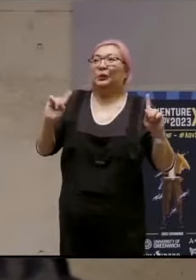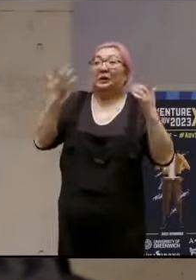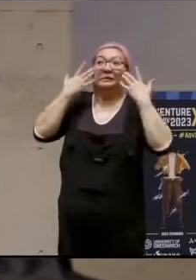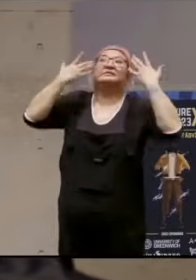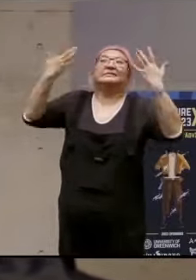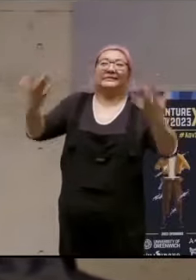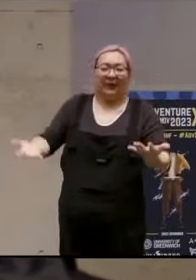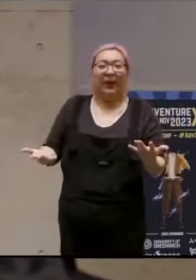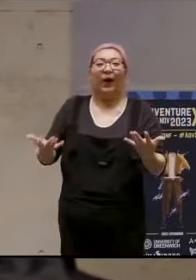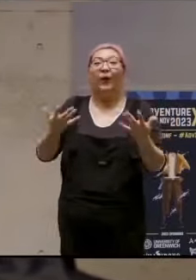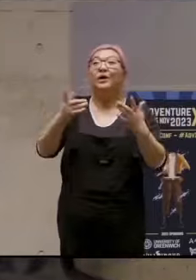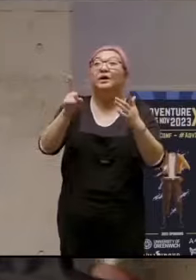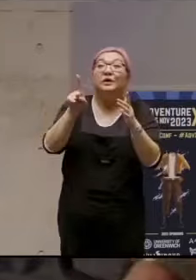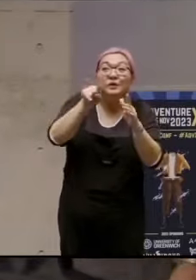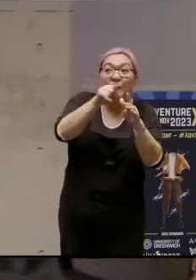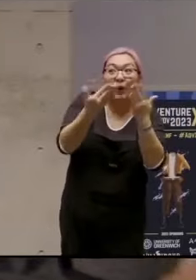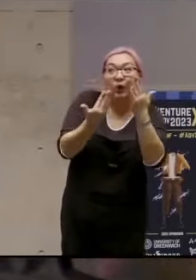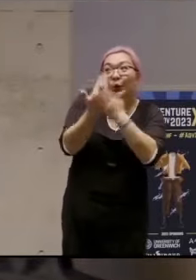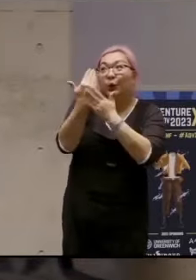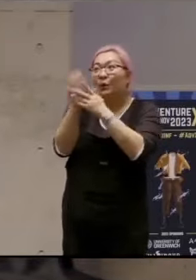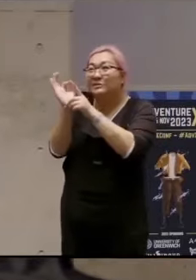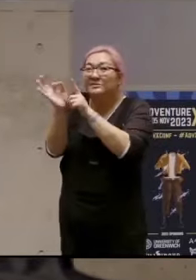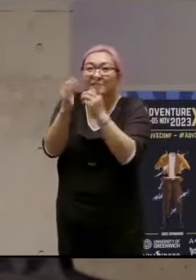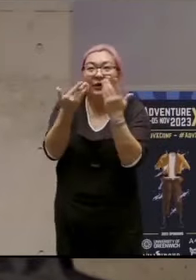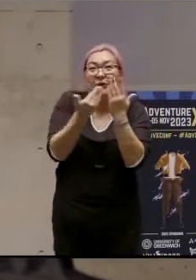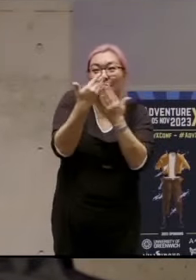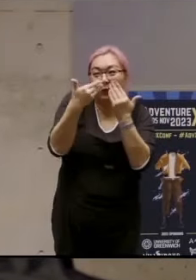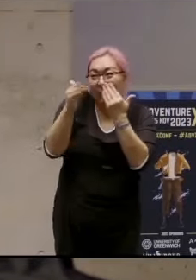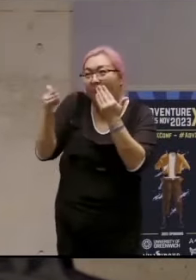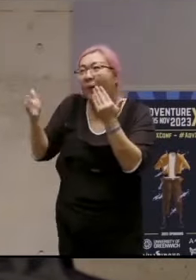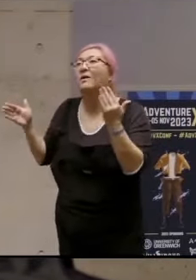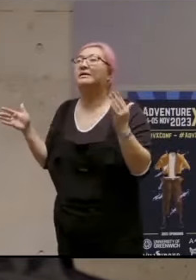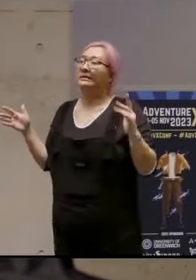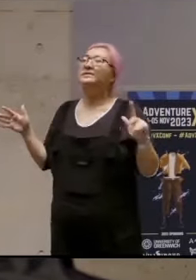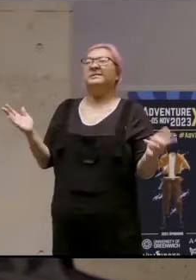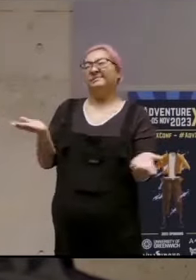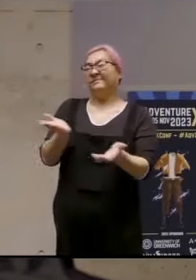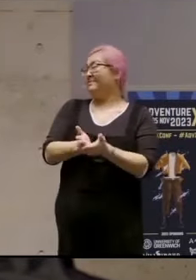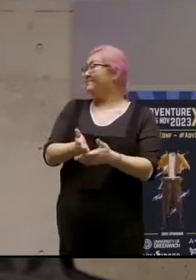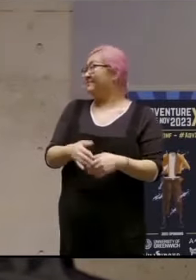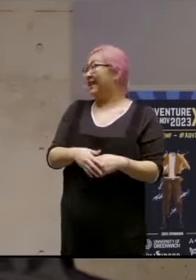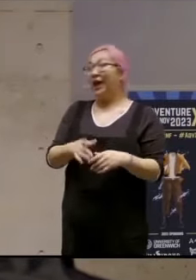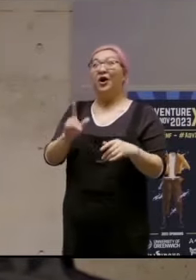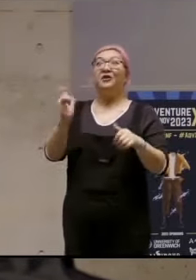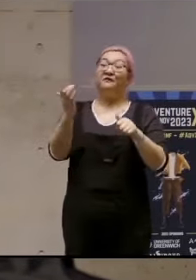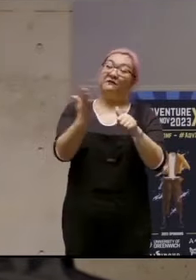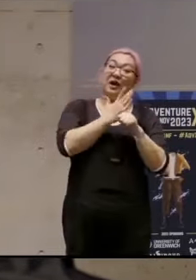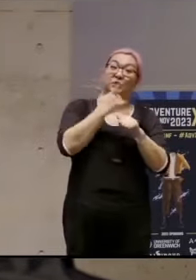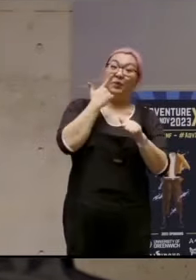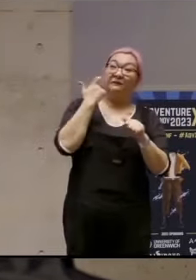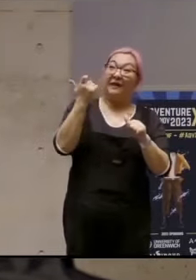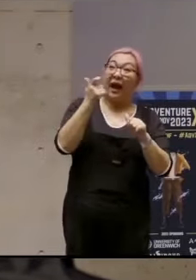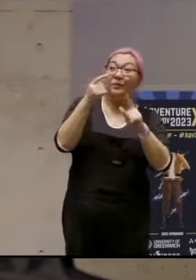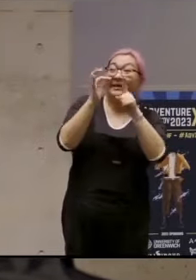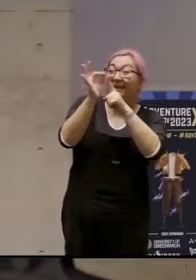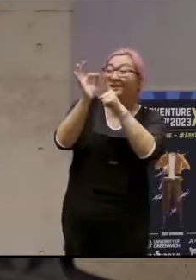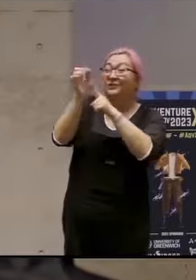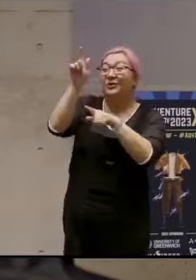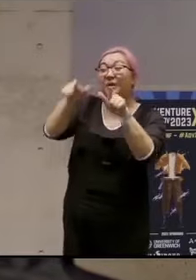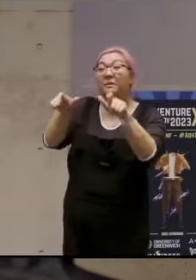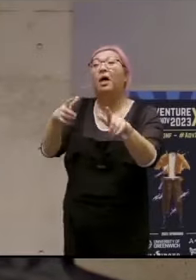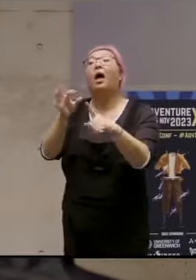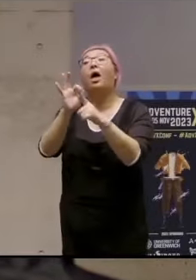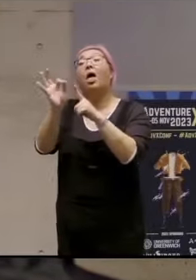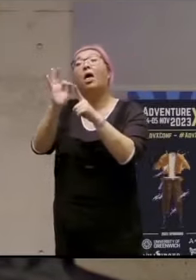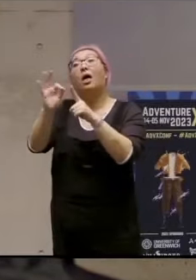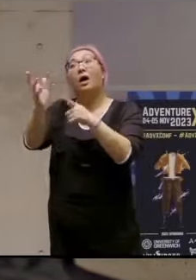you know, we somehow persisted. First we interviewed the candidates, and then like we got the information, and when